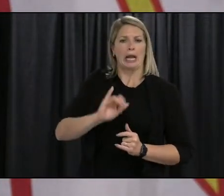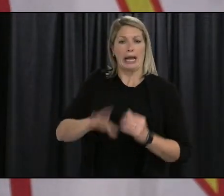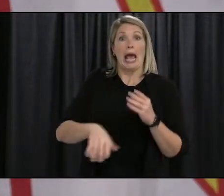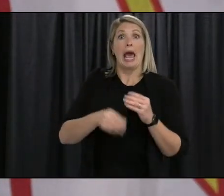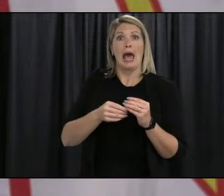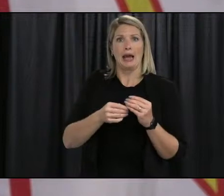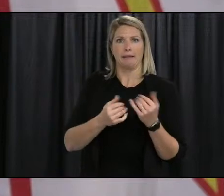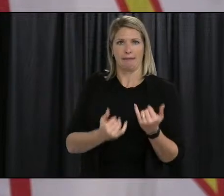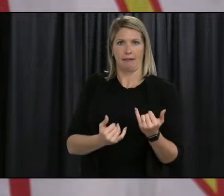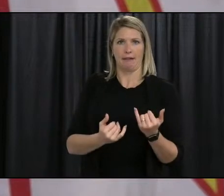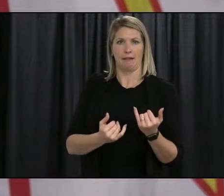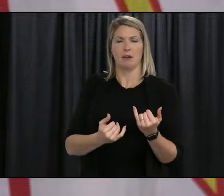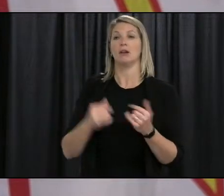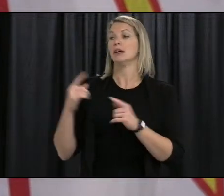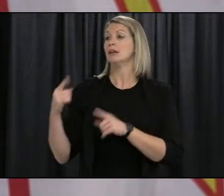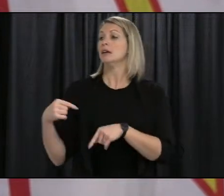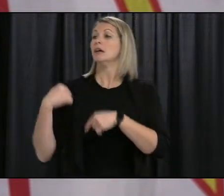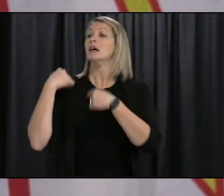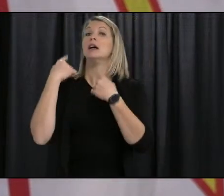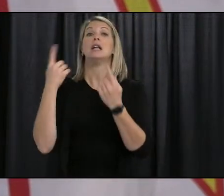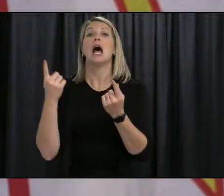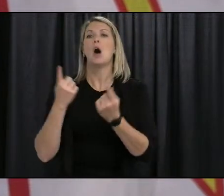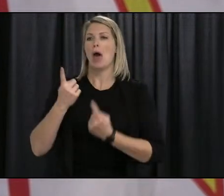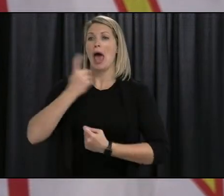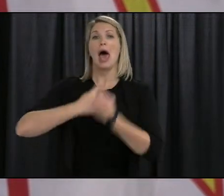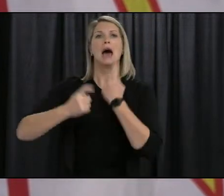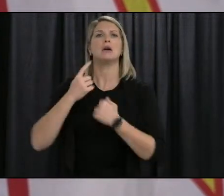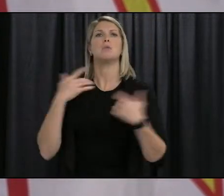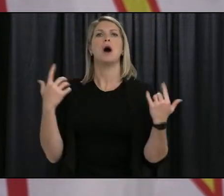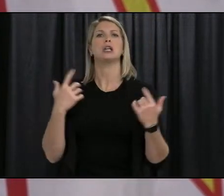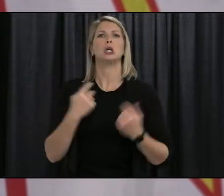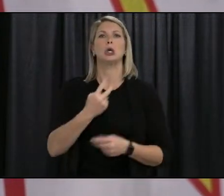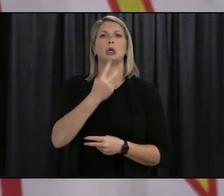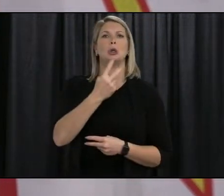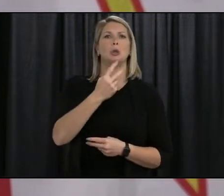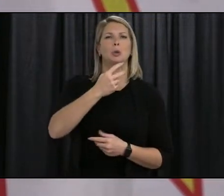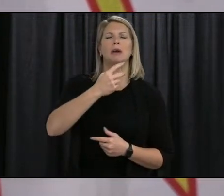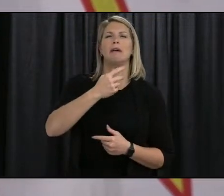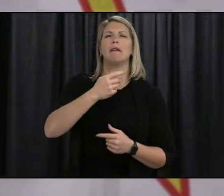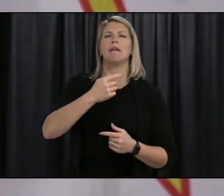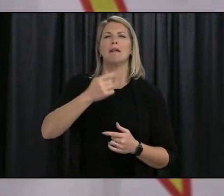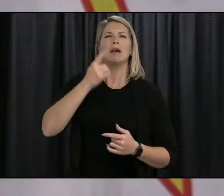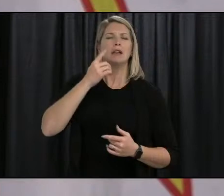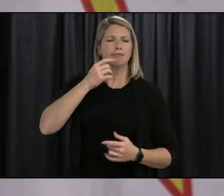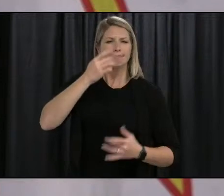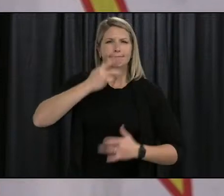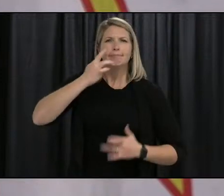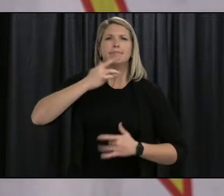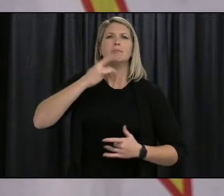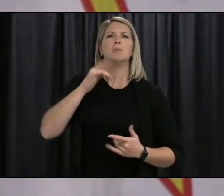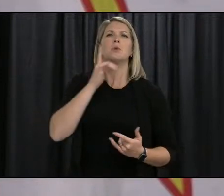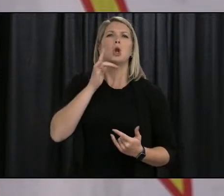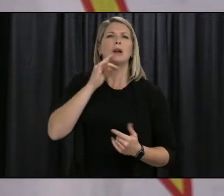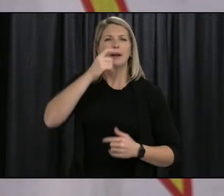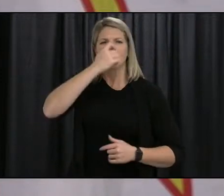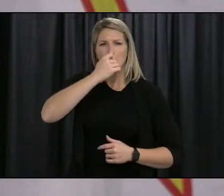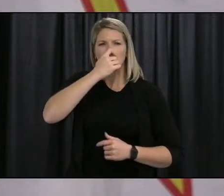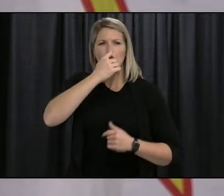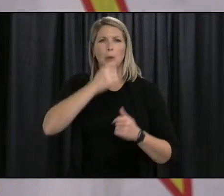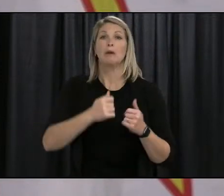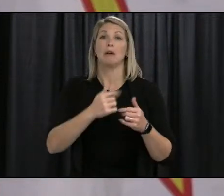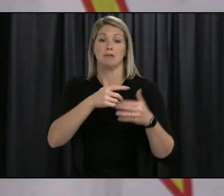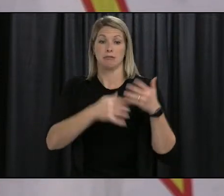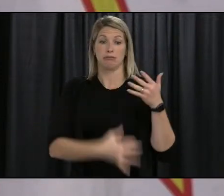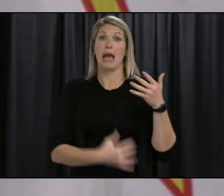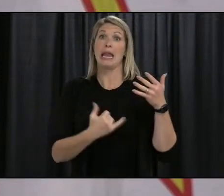until now, individuals have had to have 2 or more symptoms of COVID-19 in order to meet testing criteria. Effective